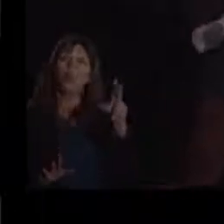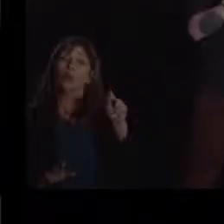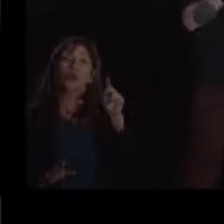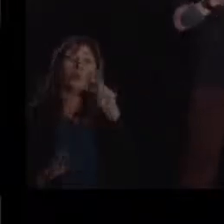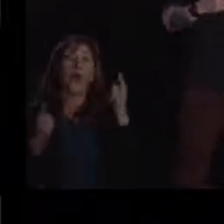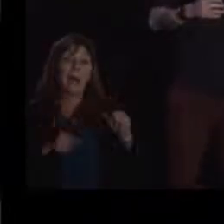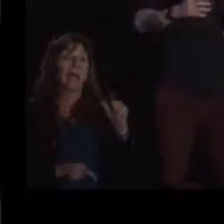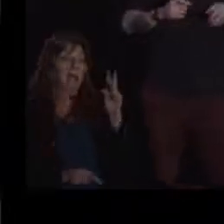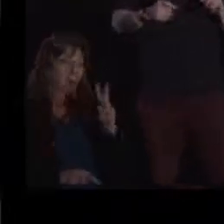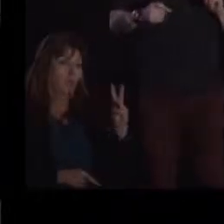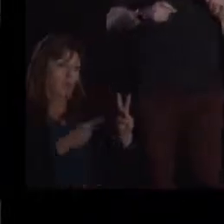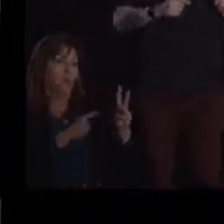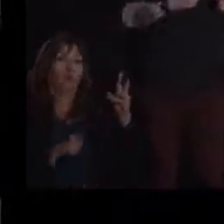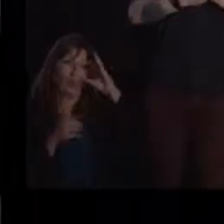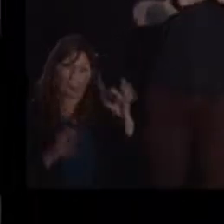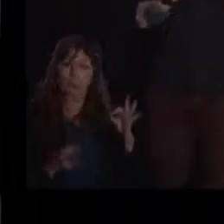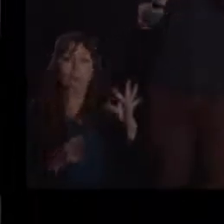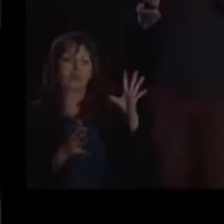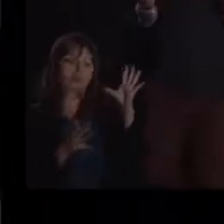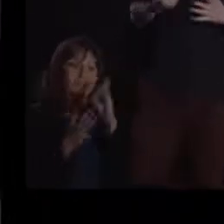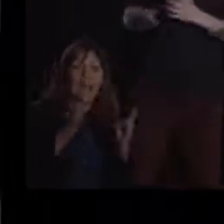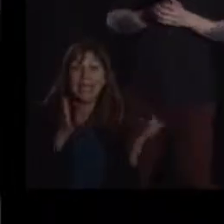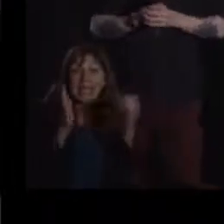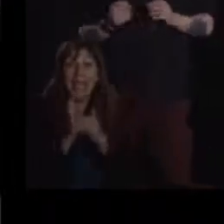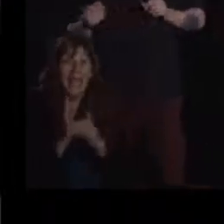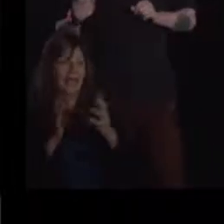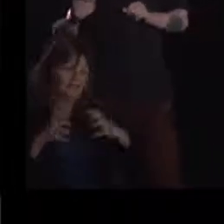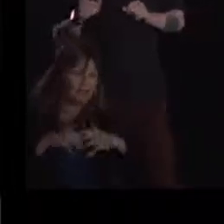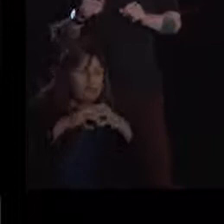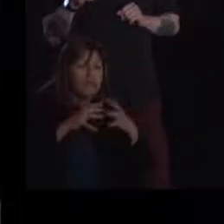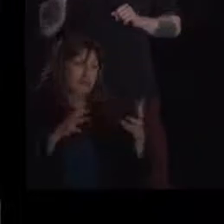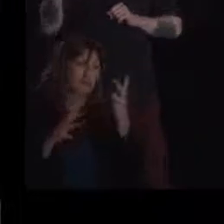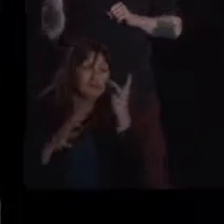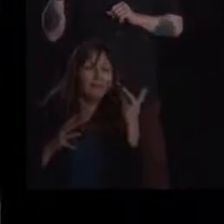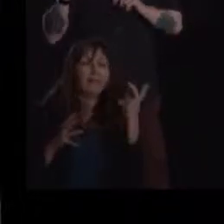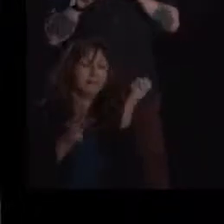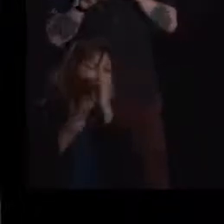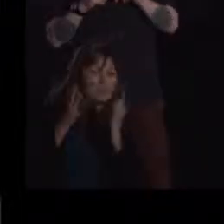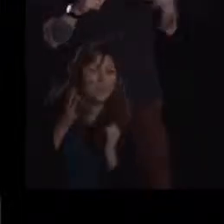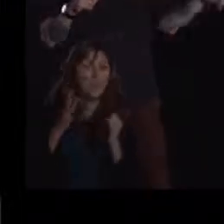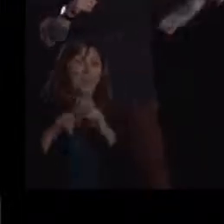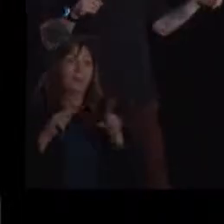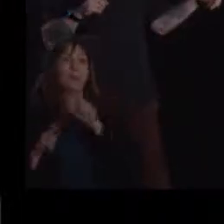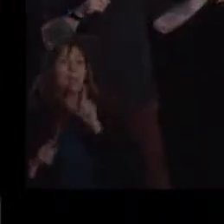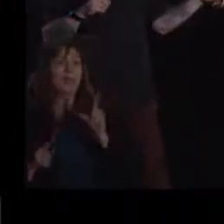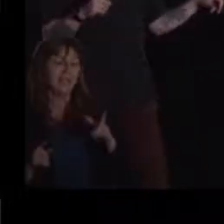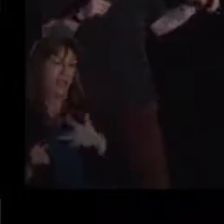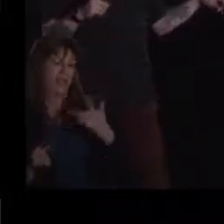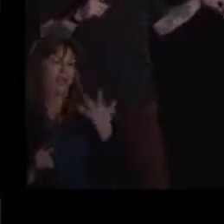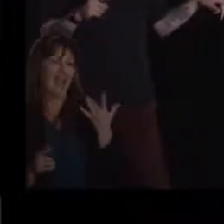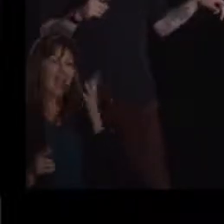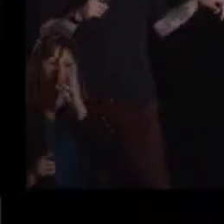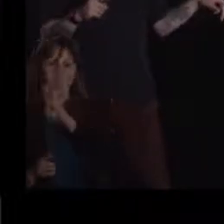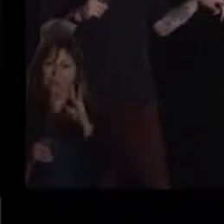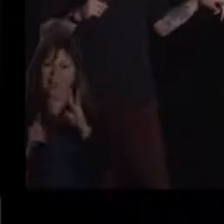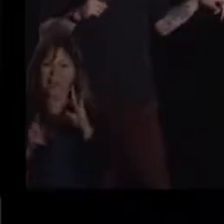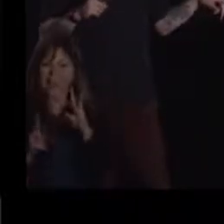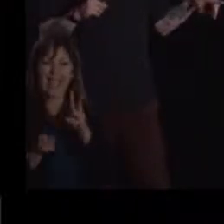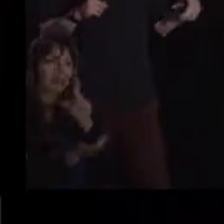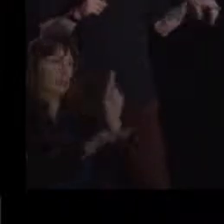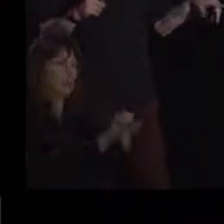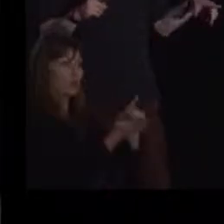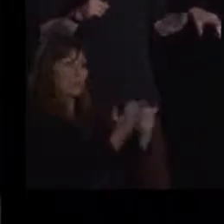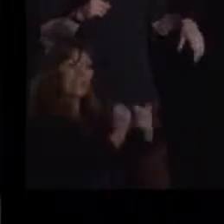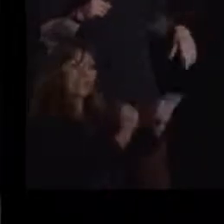is we sort of designed the website, made that all look nice, and then the powers that be were like, oh, but the website didn't really match the printy